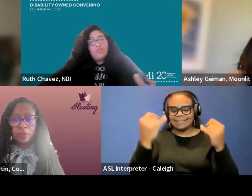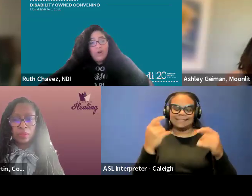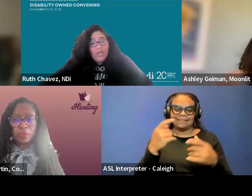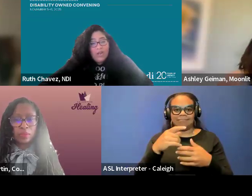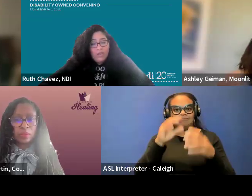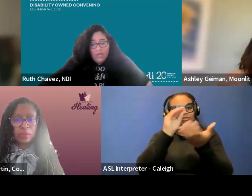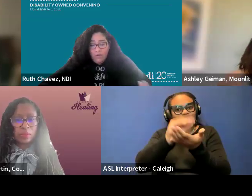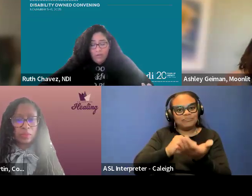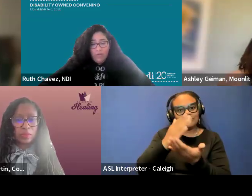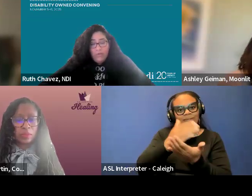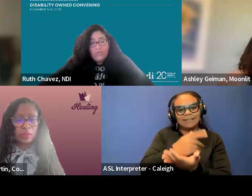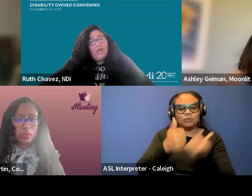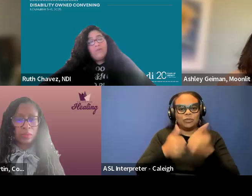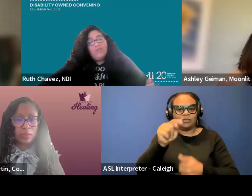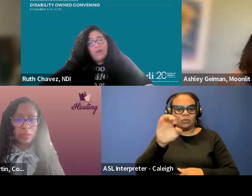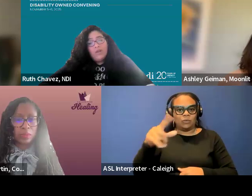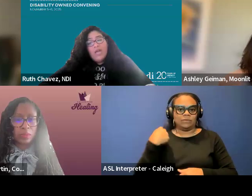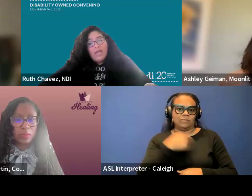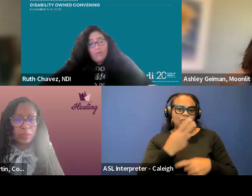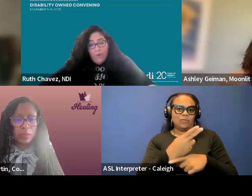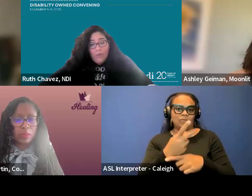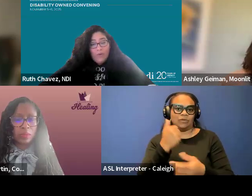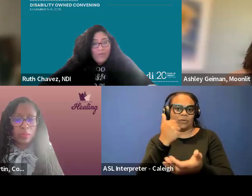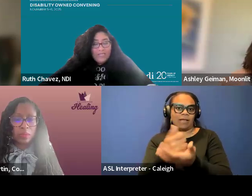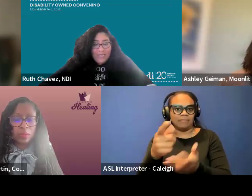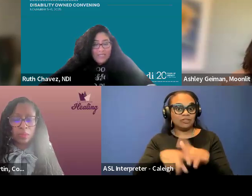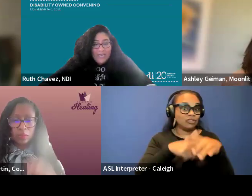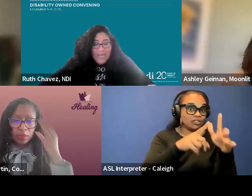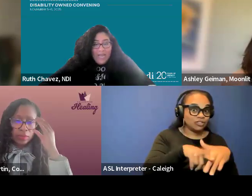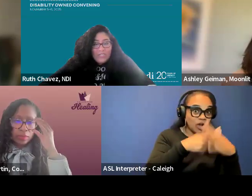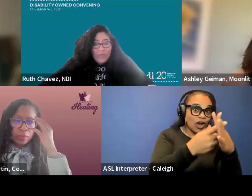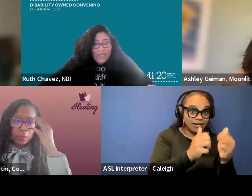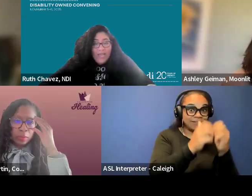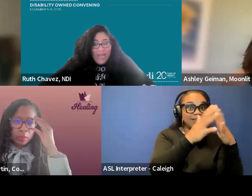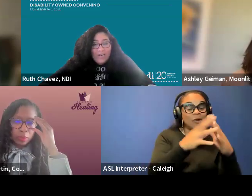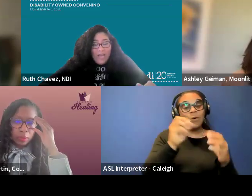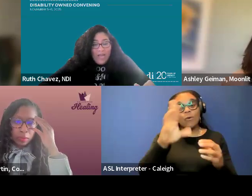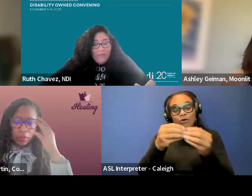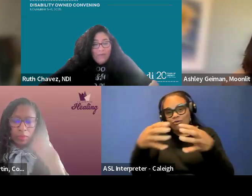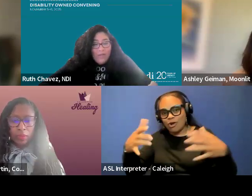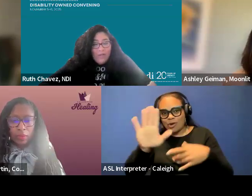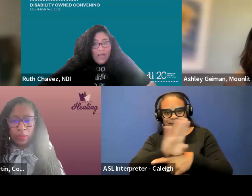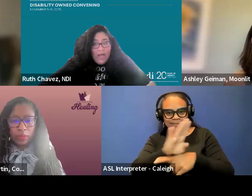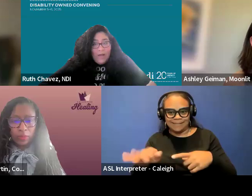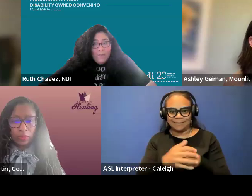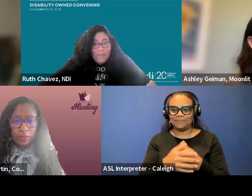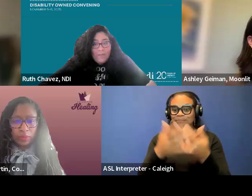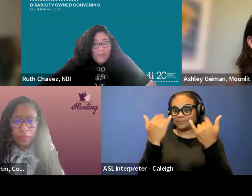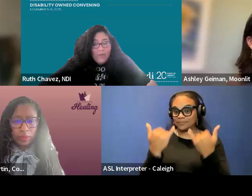with starting, and that you could use to help you start and grow your business. And so with that, I